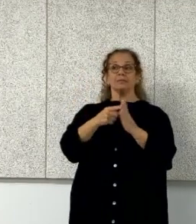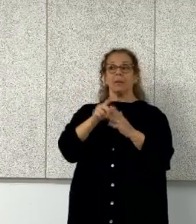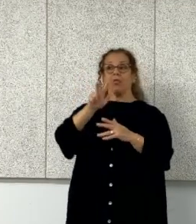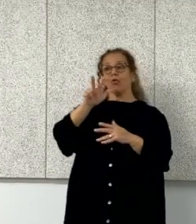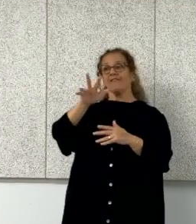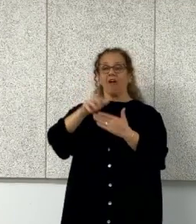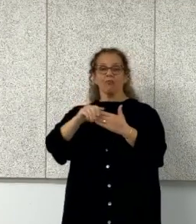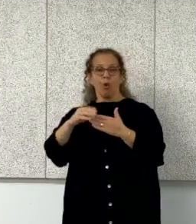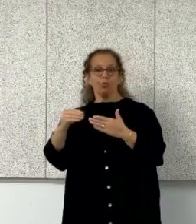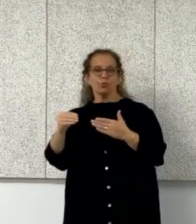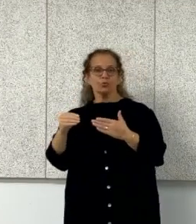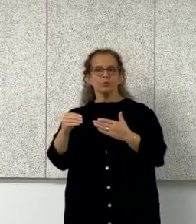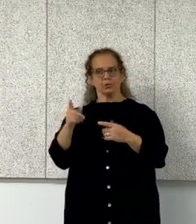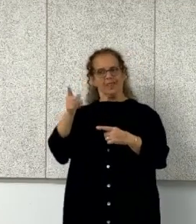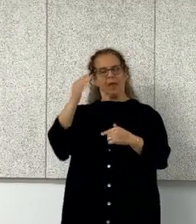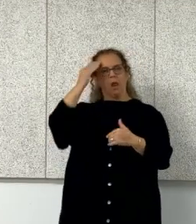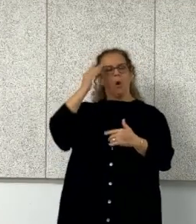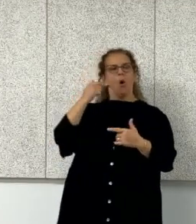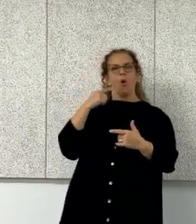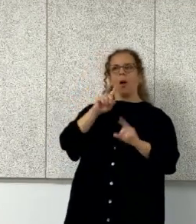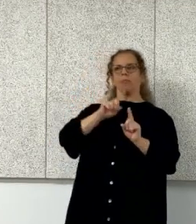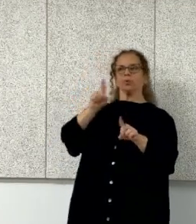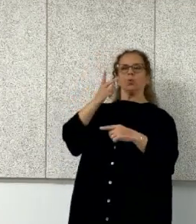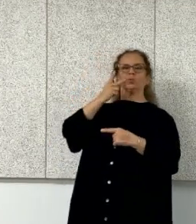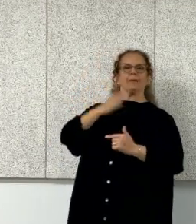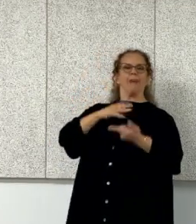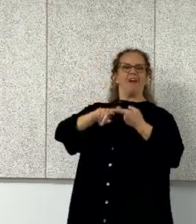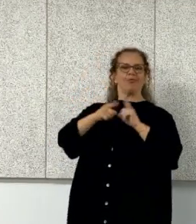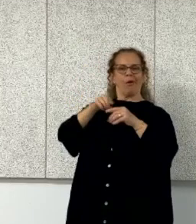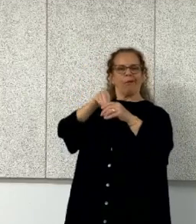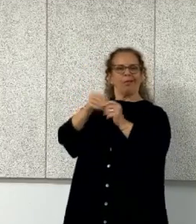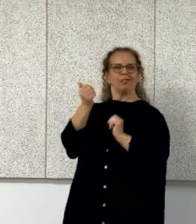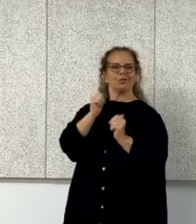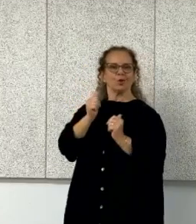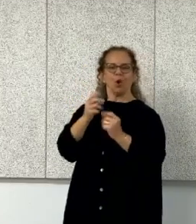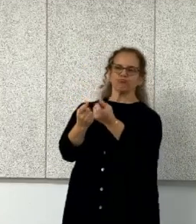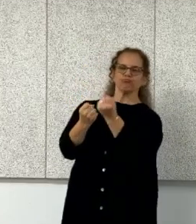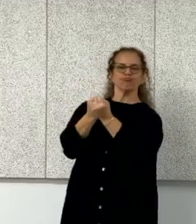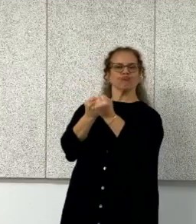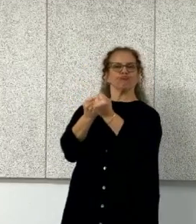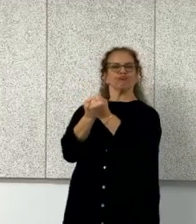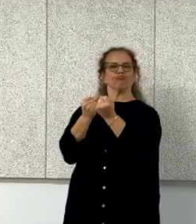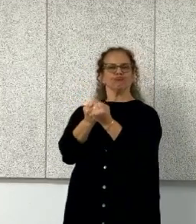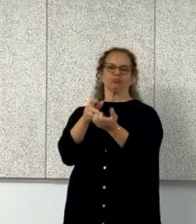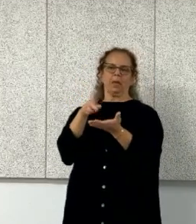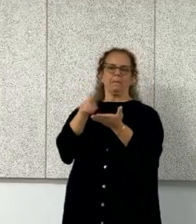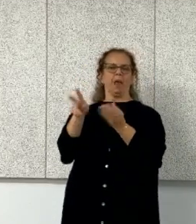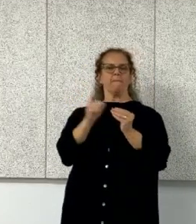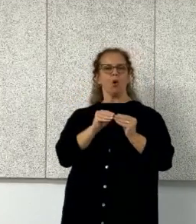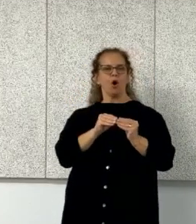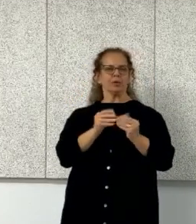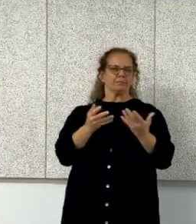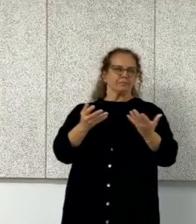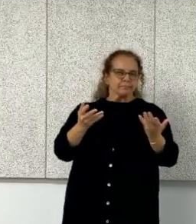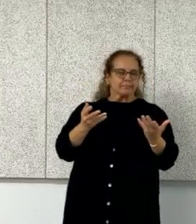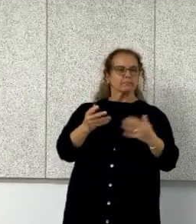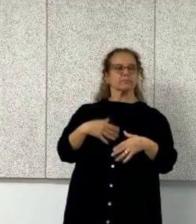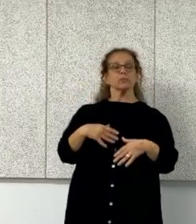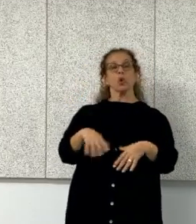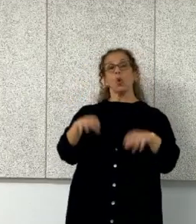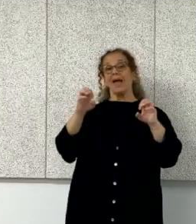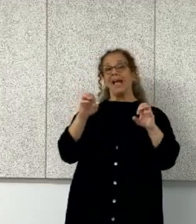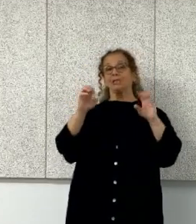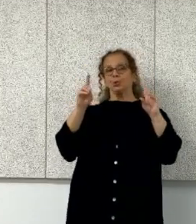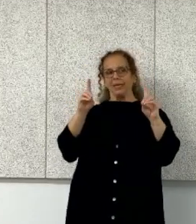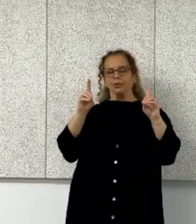good friend that's, you know, doing the show. I wanna support them financially aside from just, you know, attending their performance. So education was a really